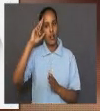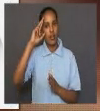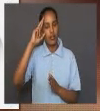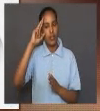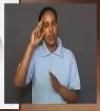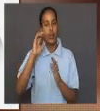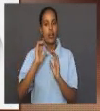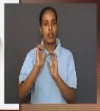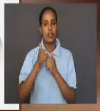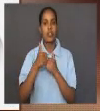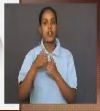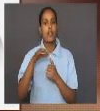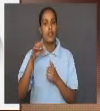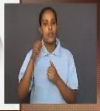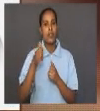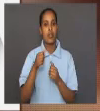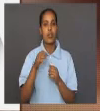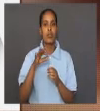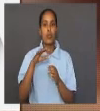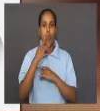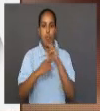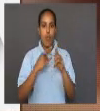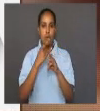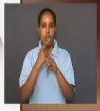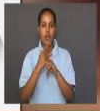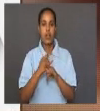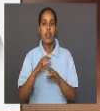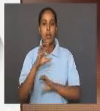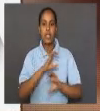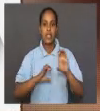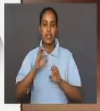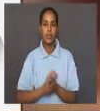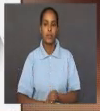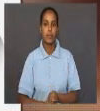to lay the foundations for modern chemistry.